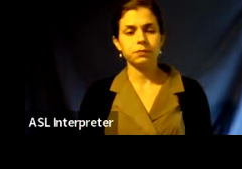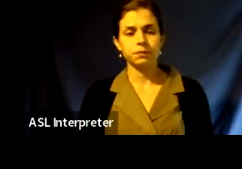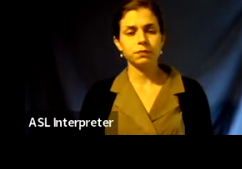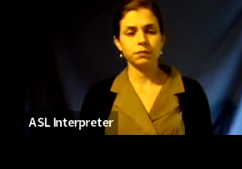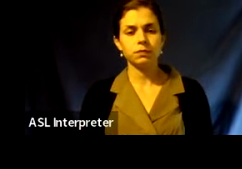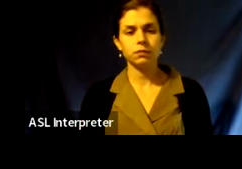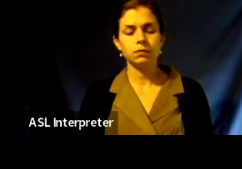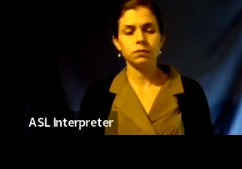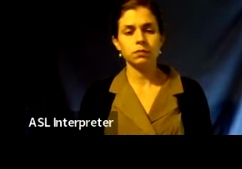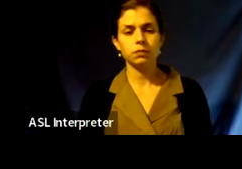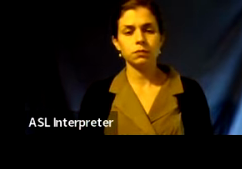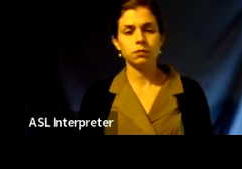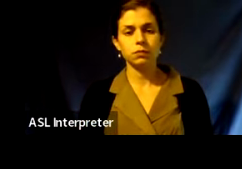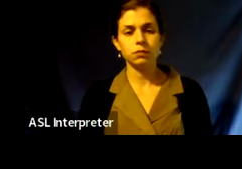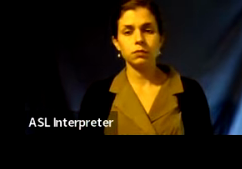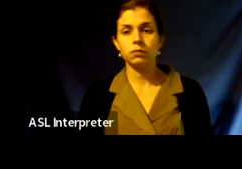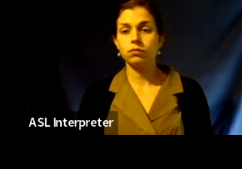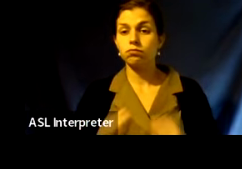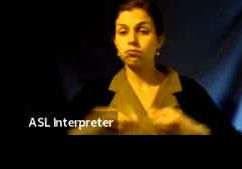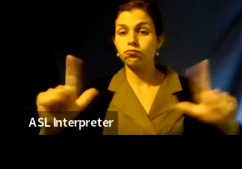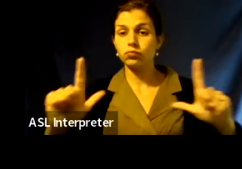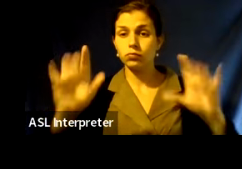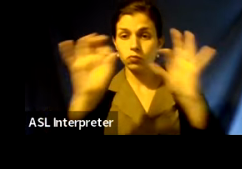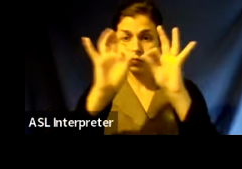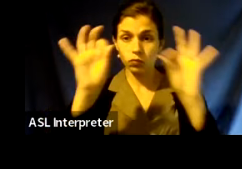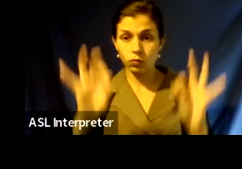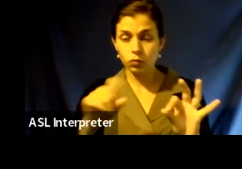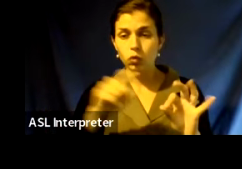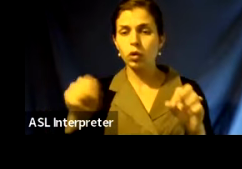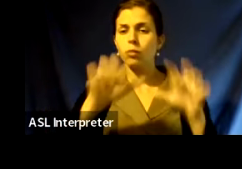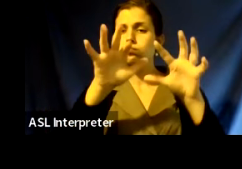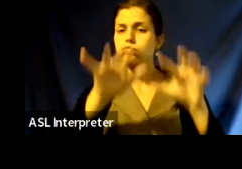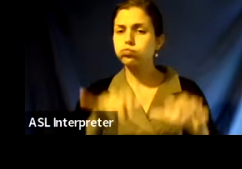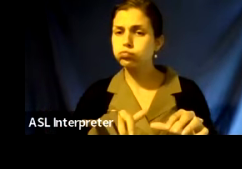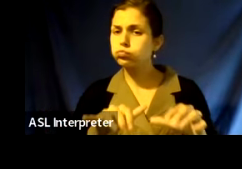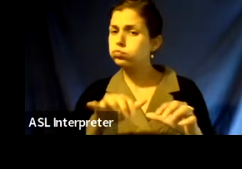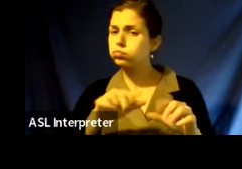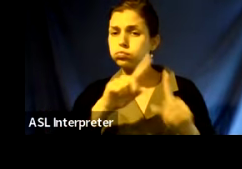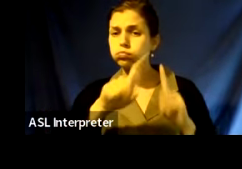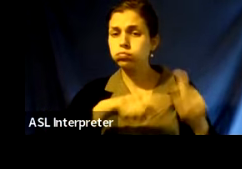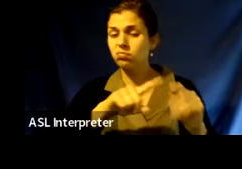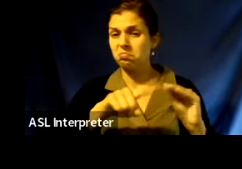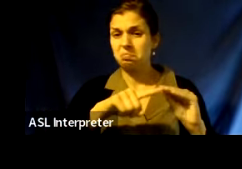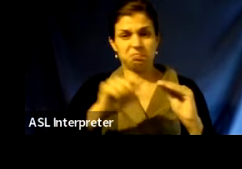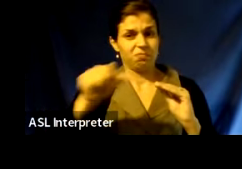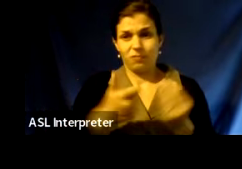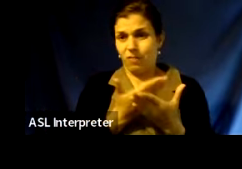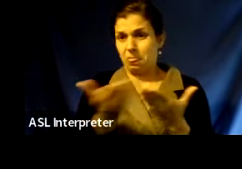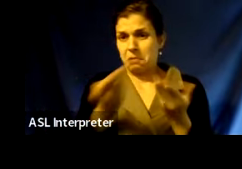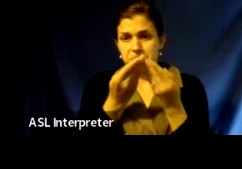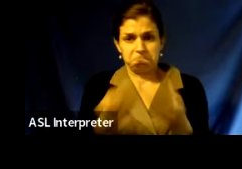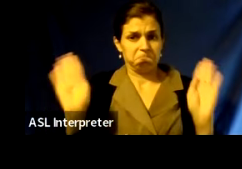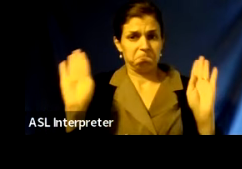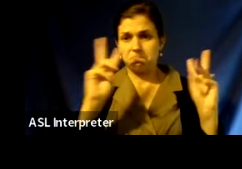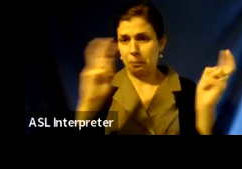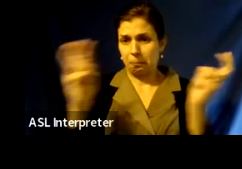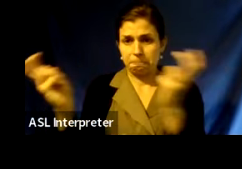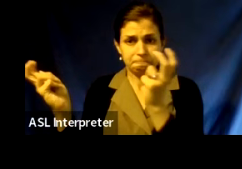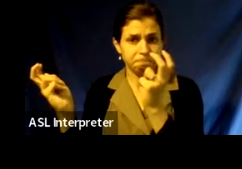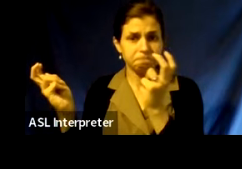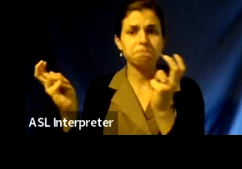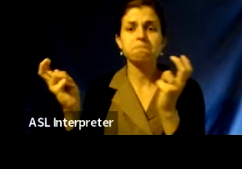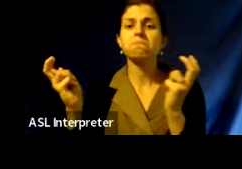This will launch a form that you can use to submit questions or feedback about anything that's happening in the district. And in